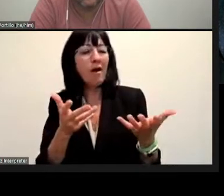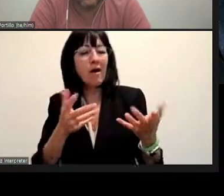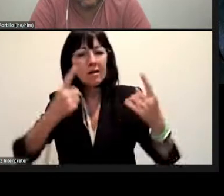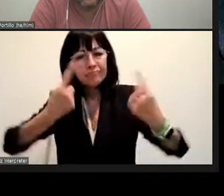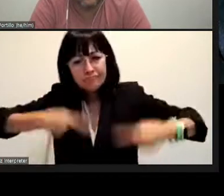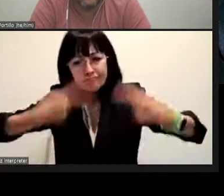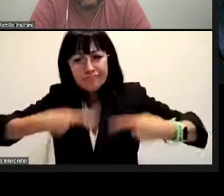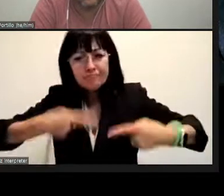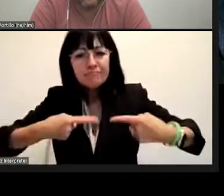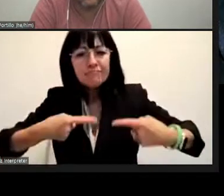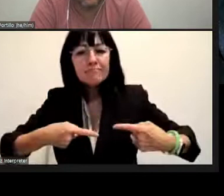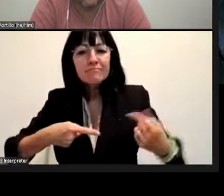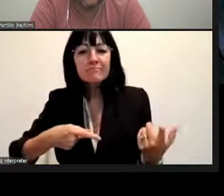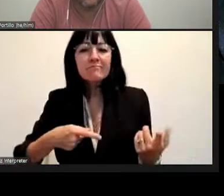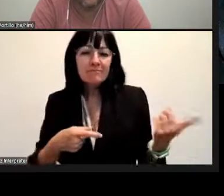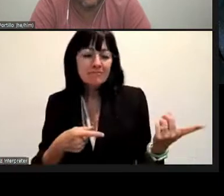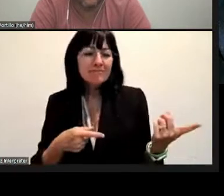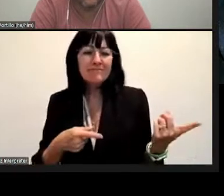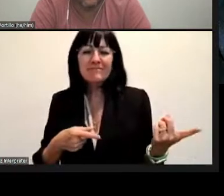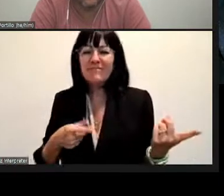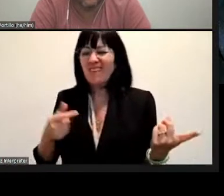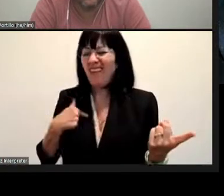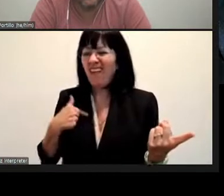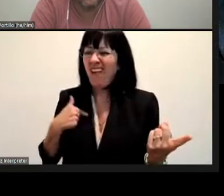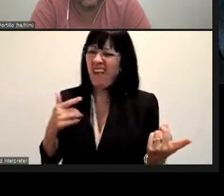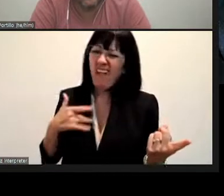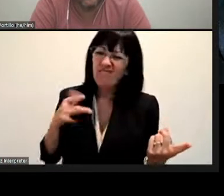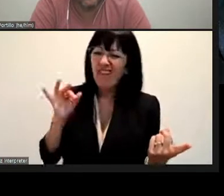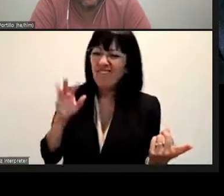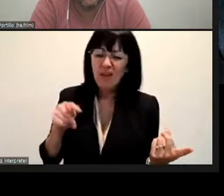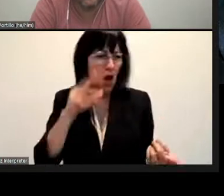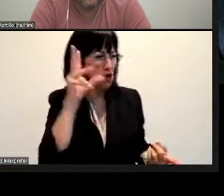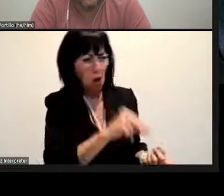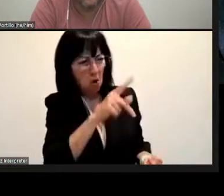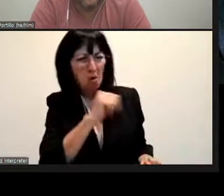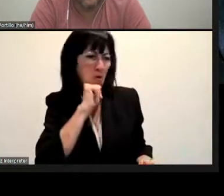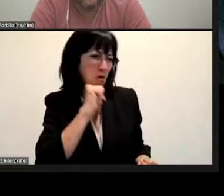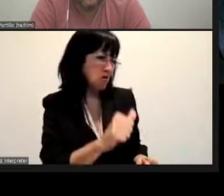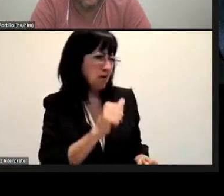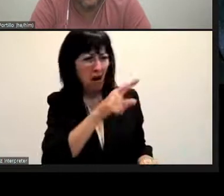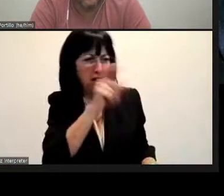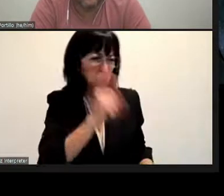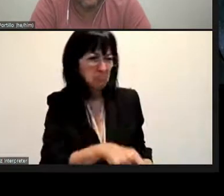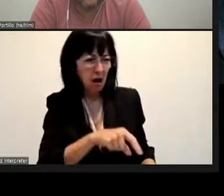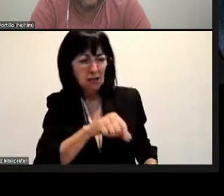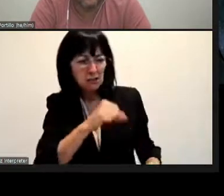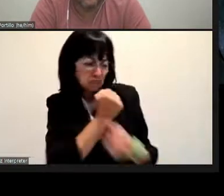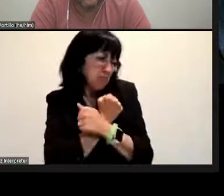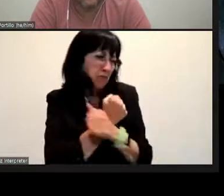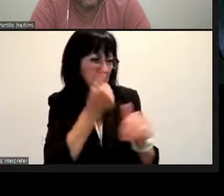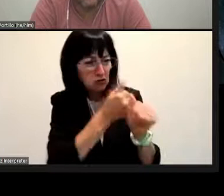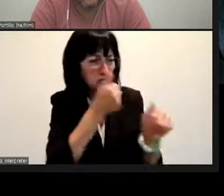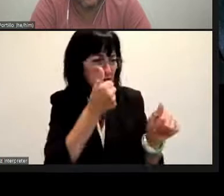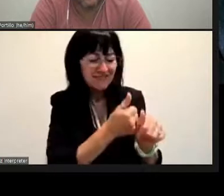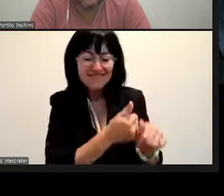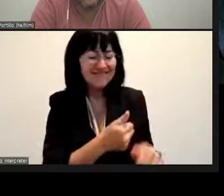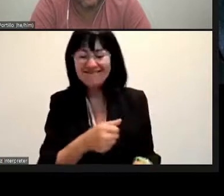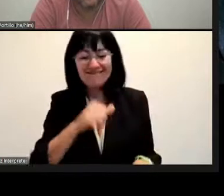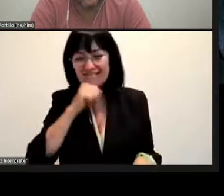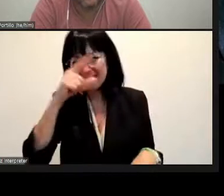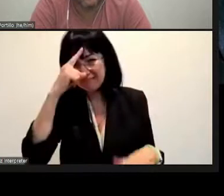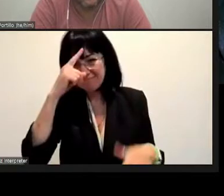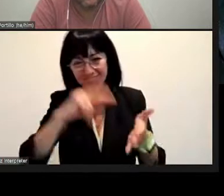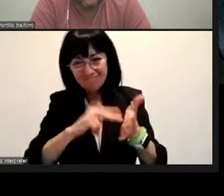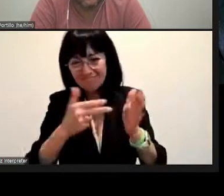like, no, you're not. Like, love yourself. Like, that's maybe like not the fitting, isn't necessarily time to have that conversation, but ways in which